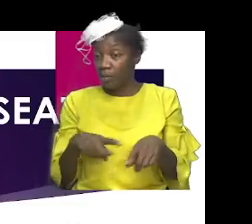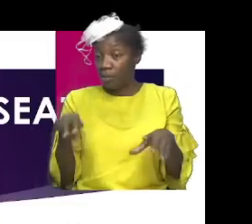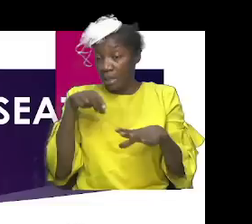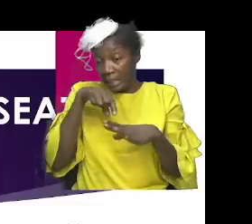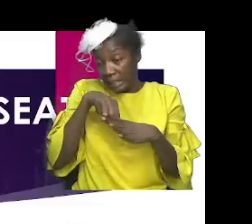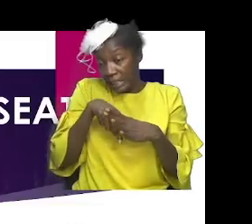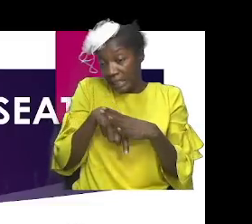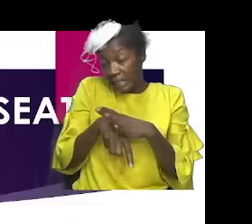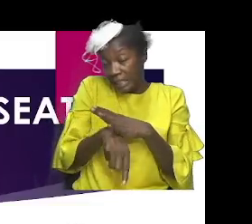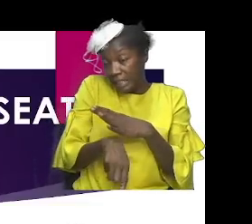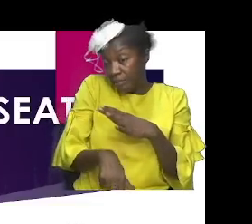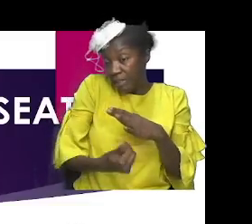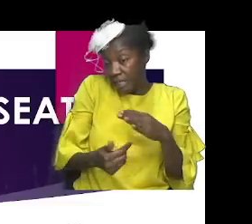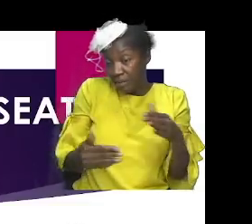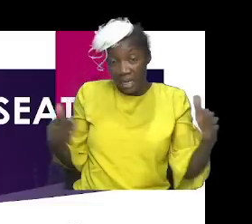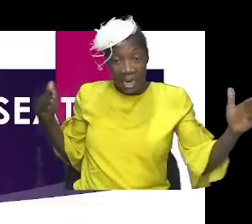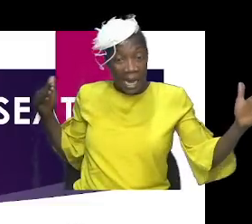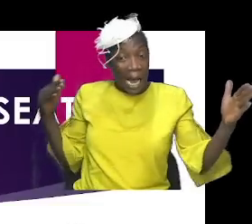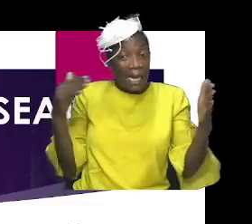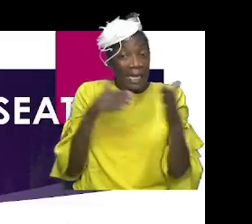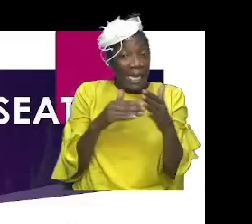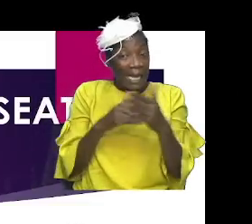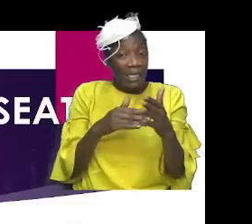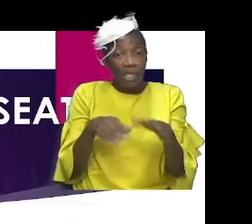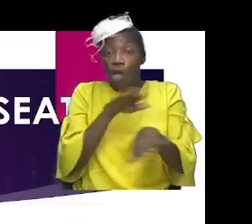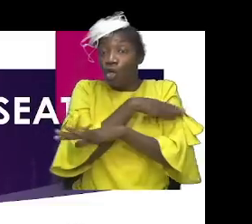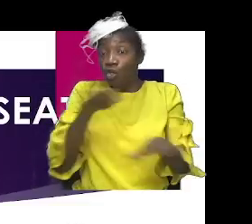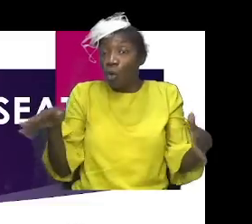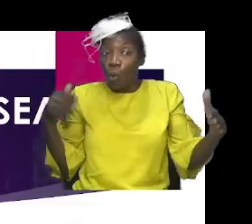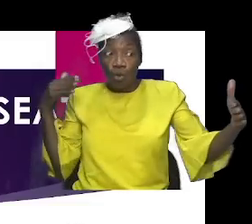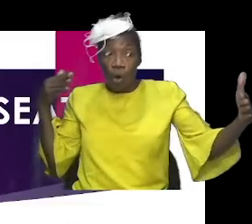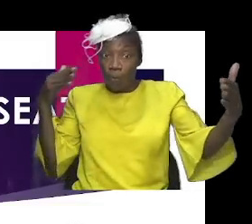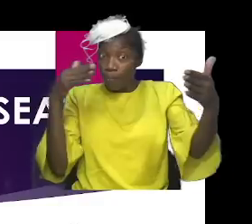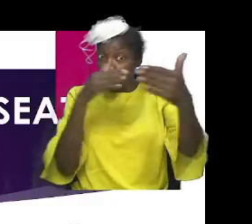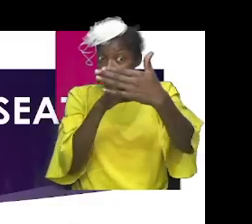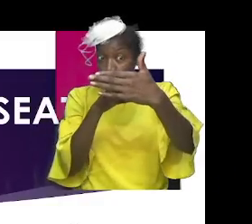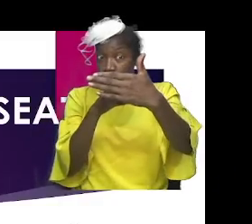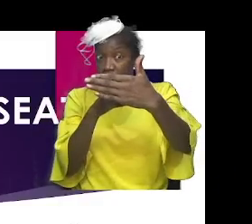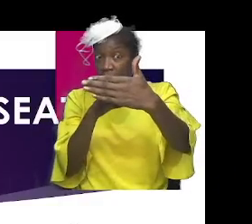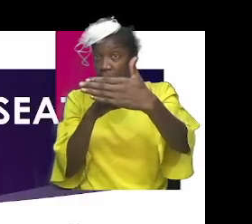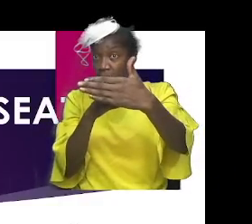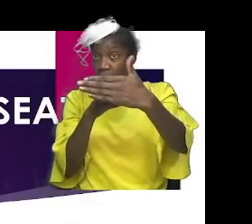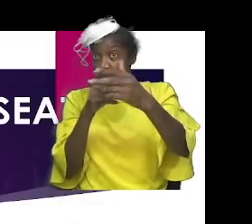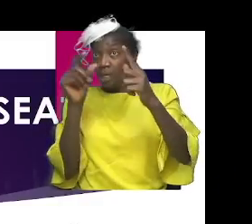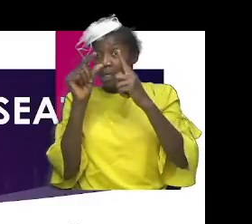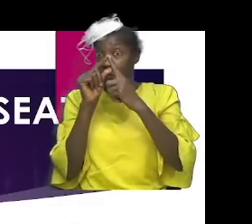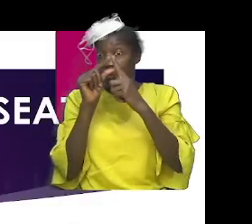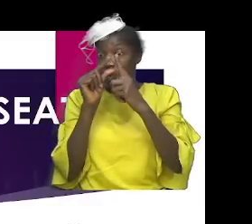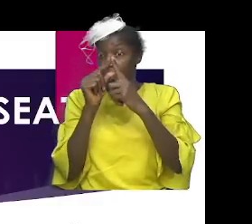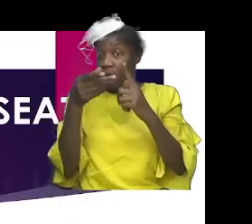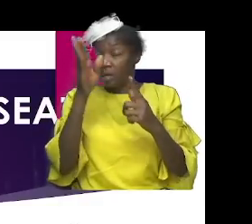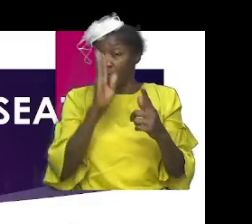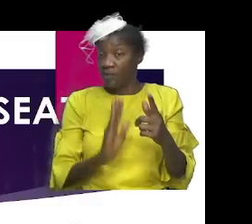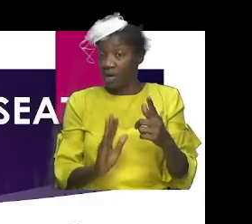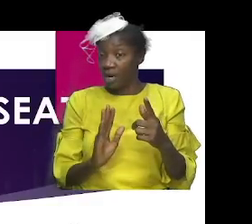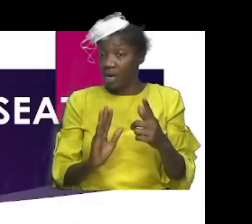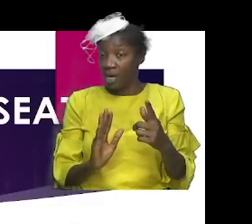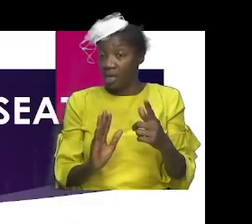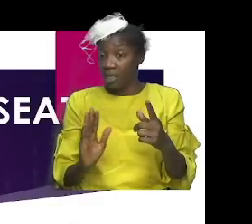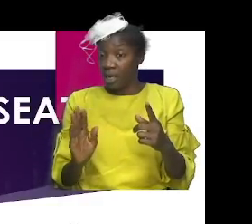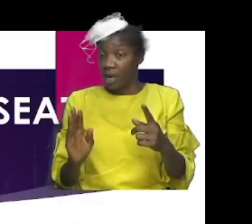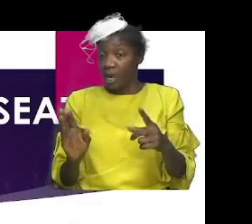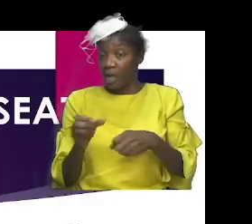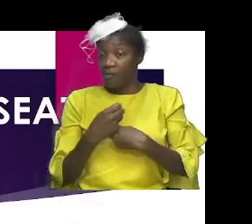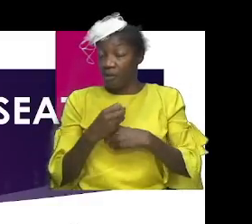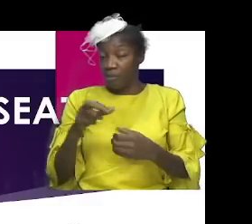is an opposition to it. Do not oppose the work of God if we make it in the rapture, because there are other things,